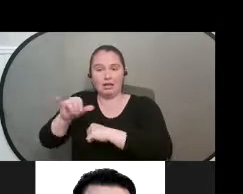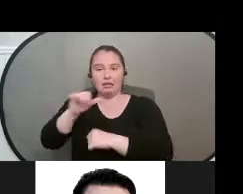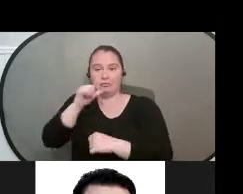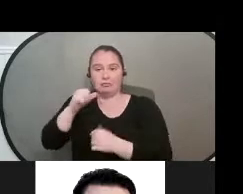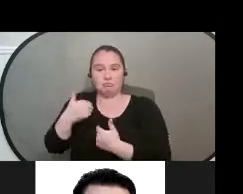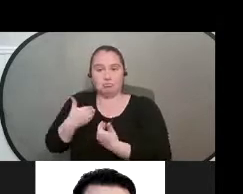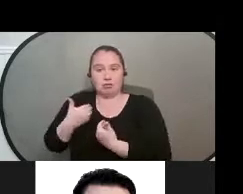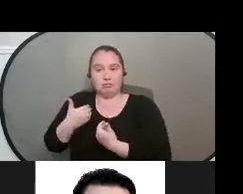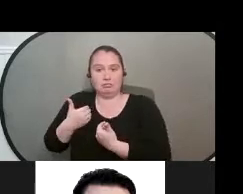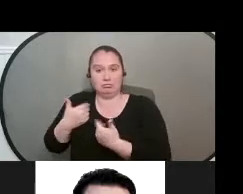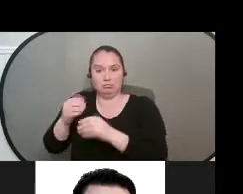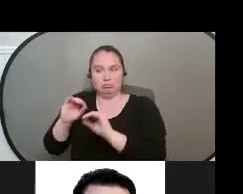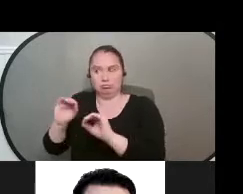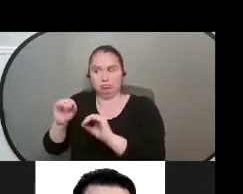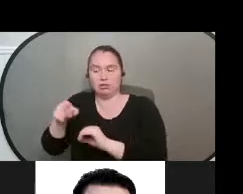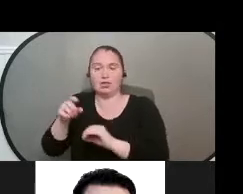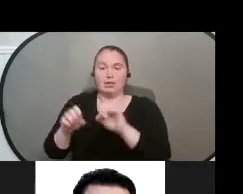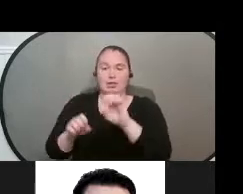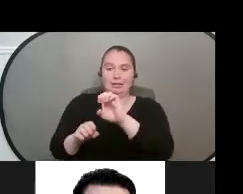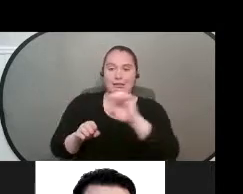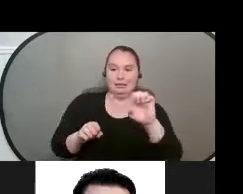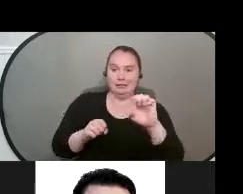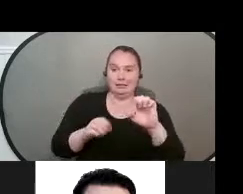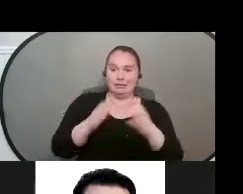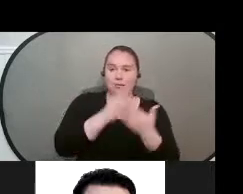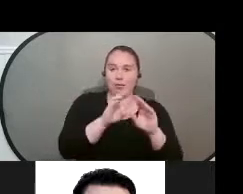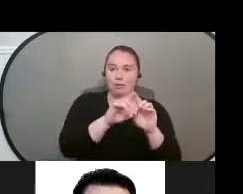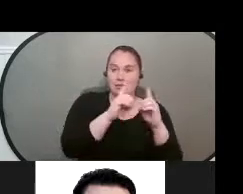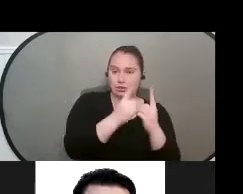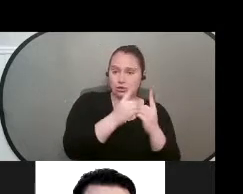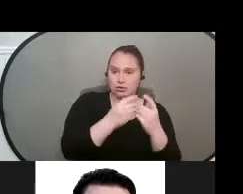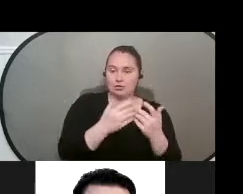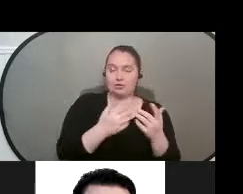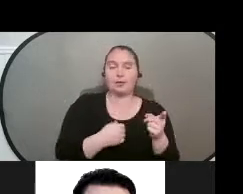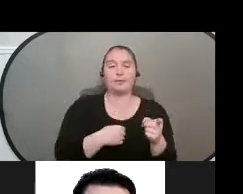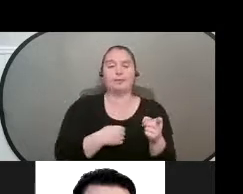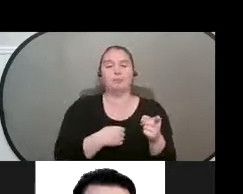in the eastern part of the district, and that